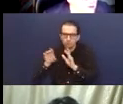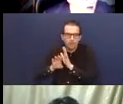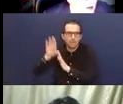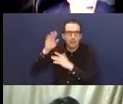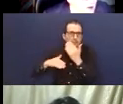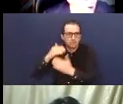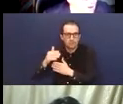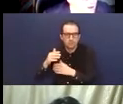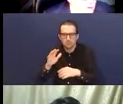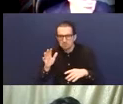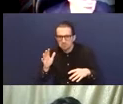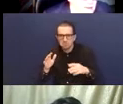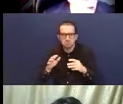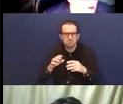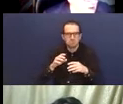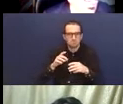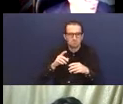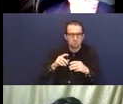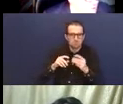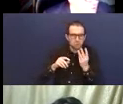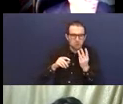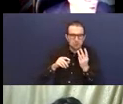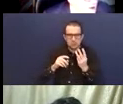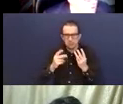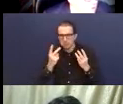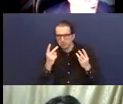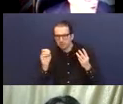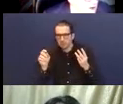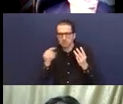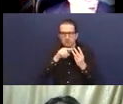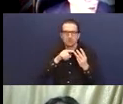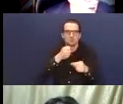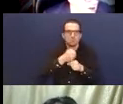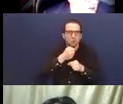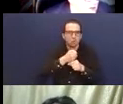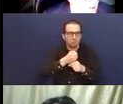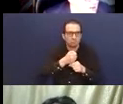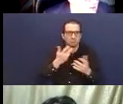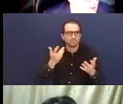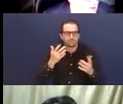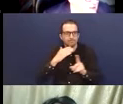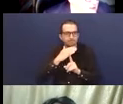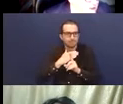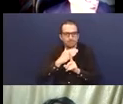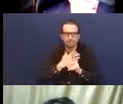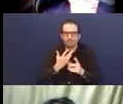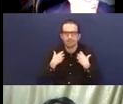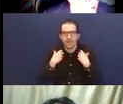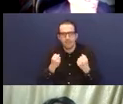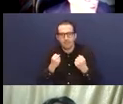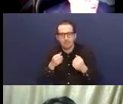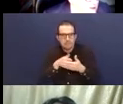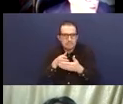illness die on average 20 years earlier than other people. Depression is the leading cause